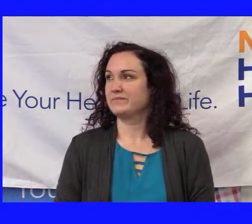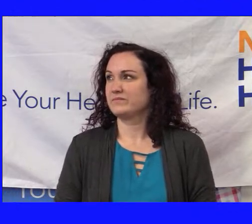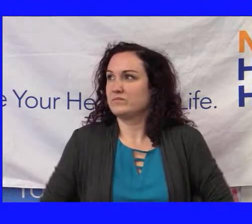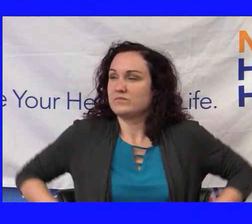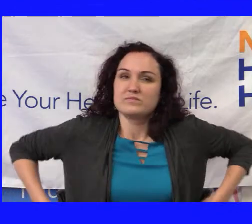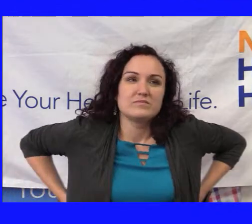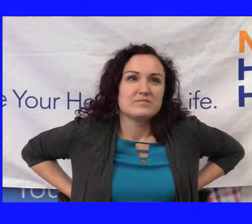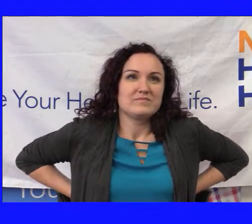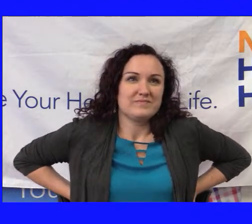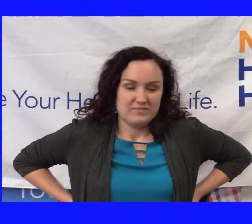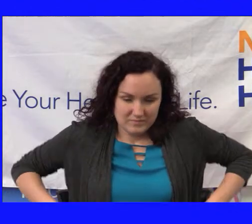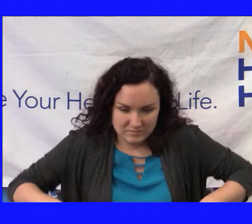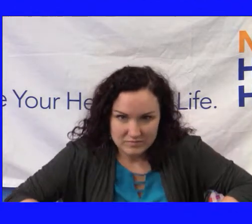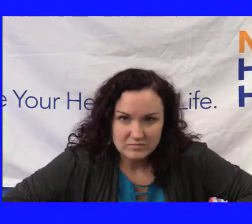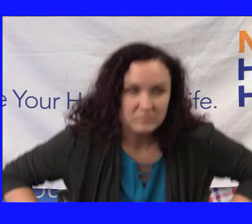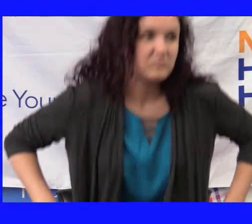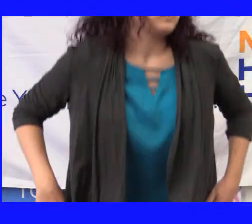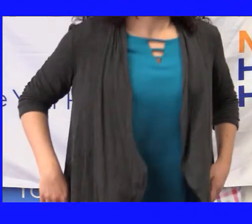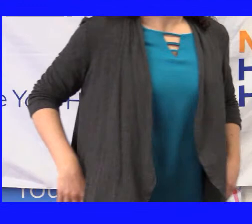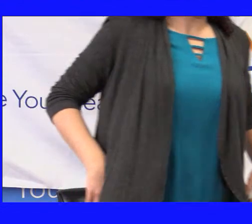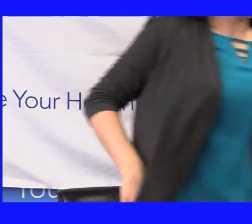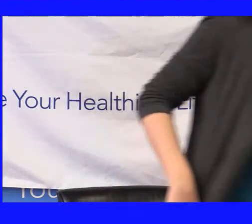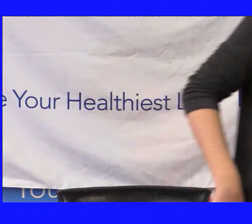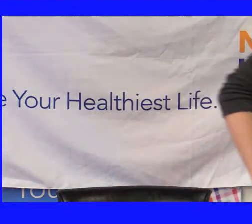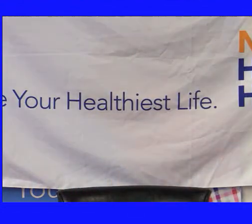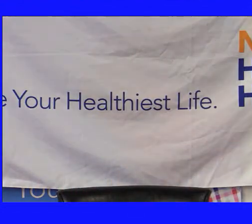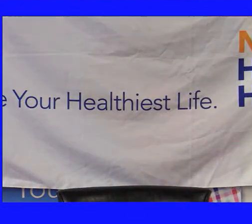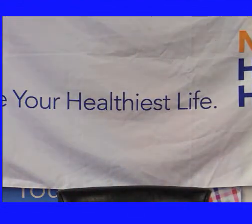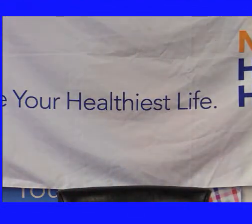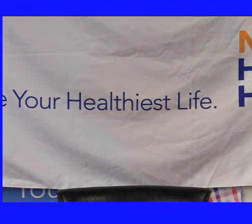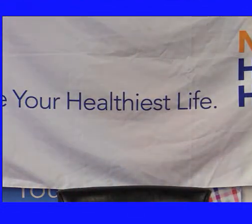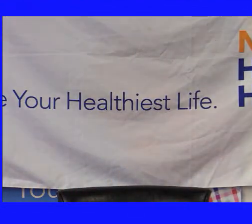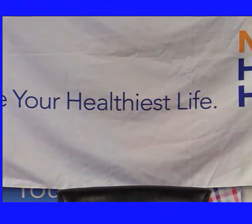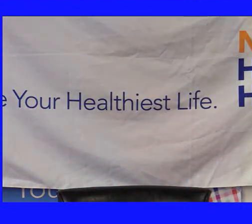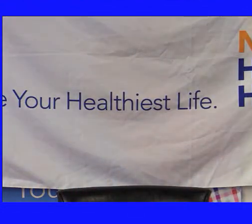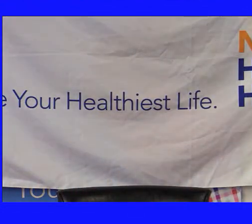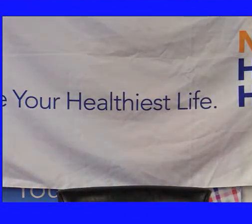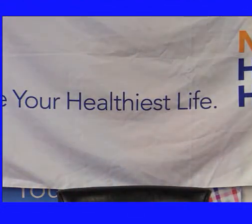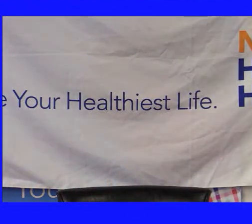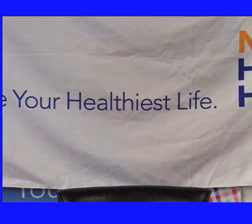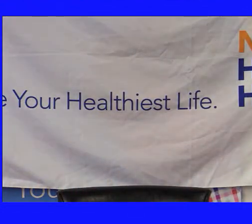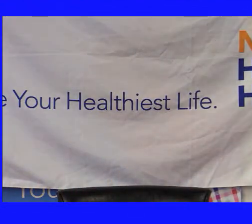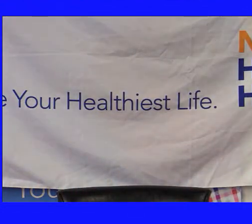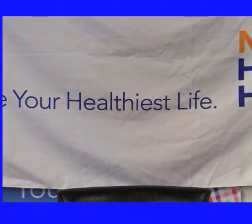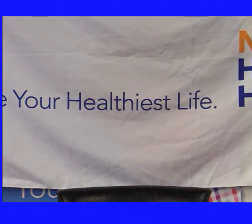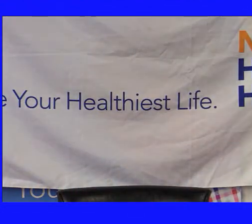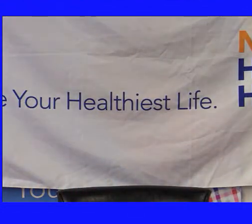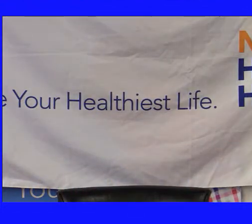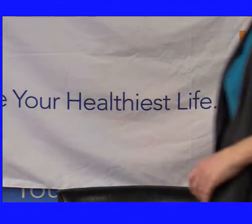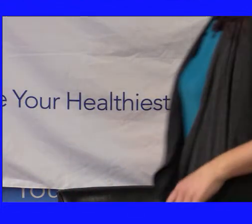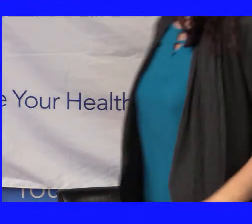I know. We only have Manhattan represented by Jose, so he's outnumbered.